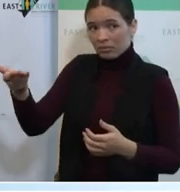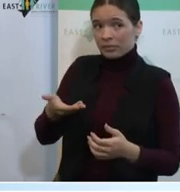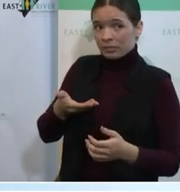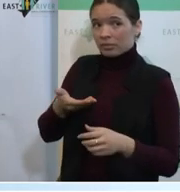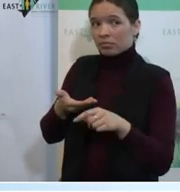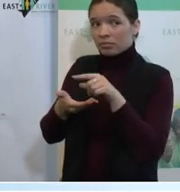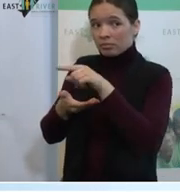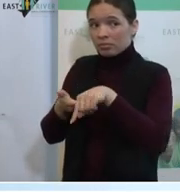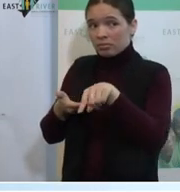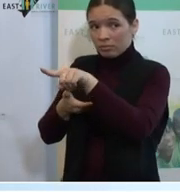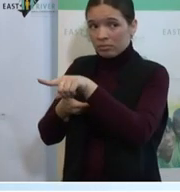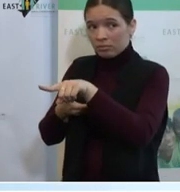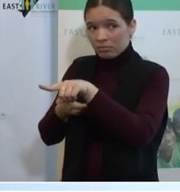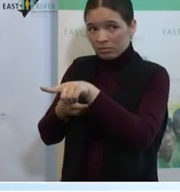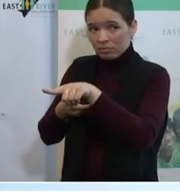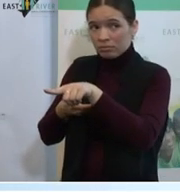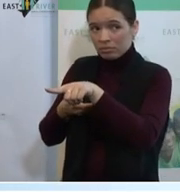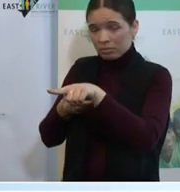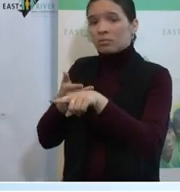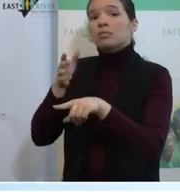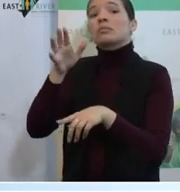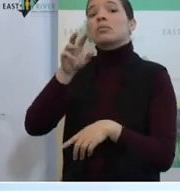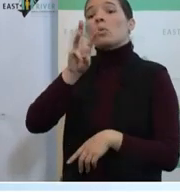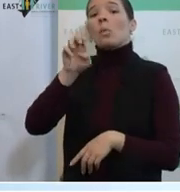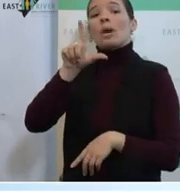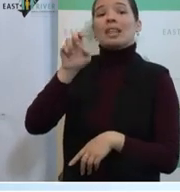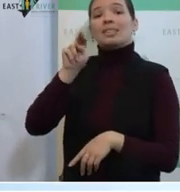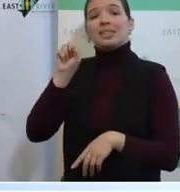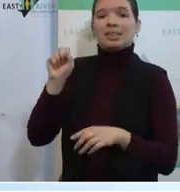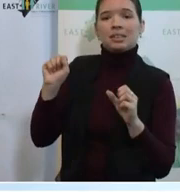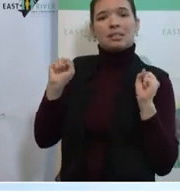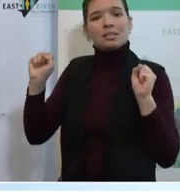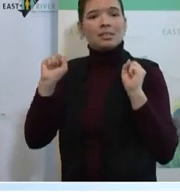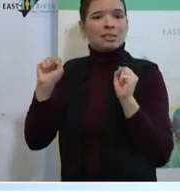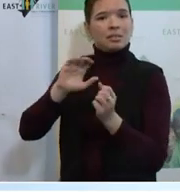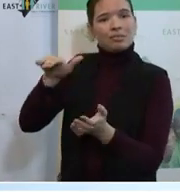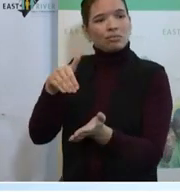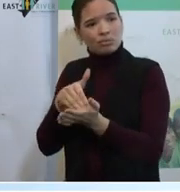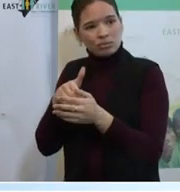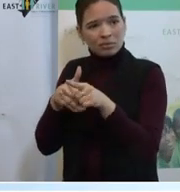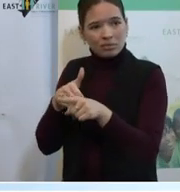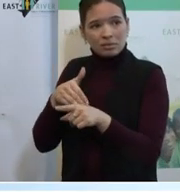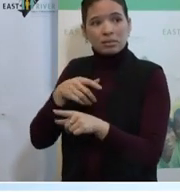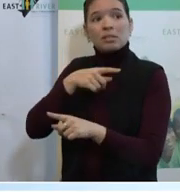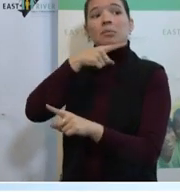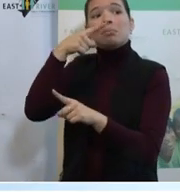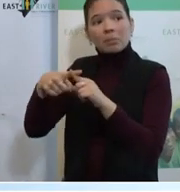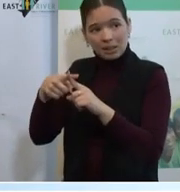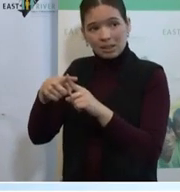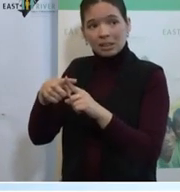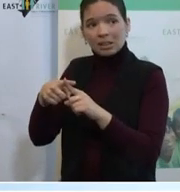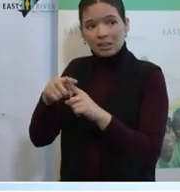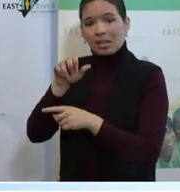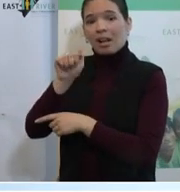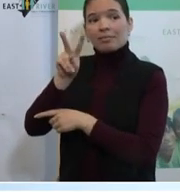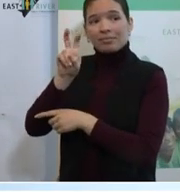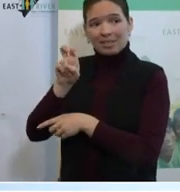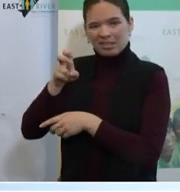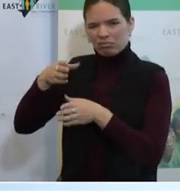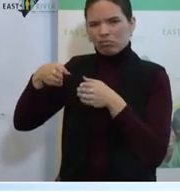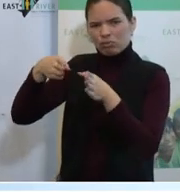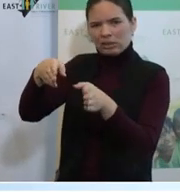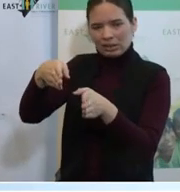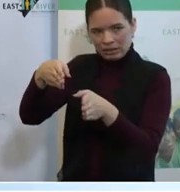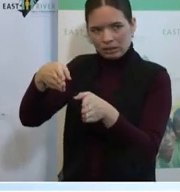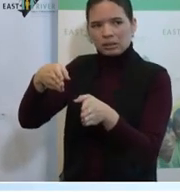Wellness centers? Yes, here on Alabama Avenue. Yes. And then you have one Congress. Do you ever get an invitation to come out and visit us sometime? I do. Are you